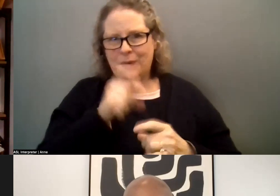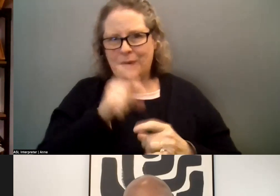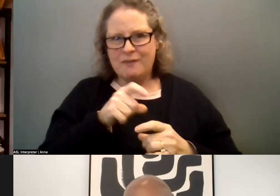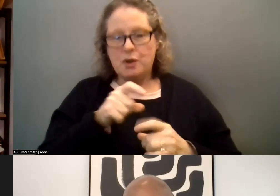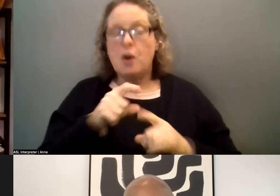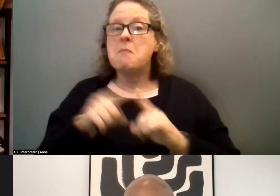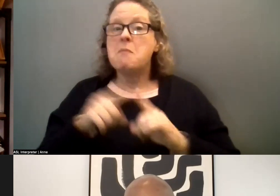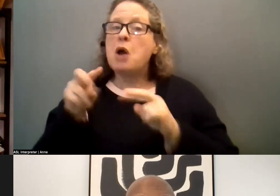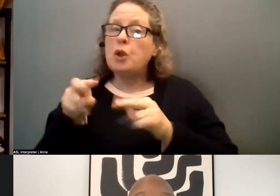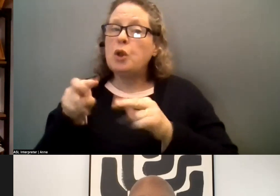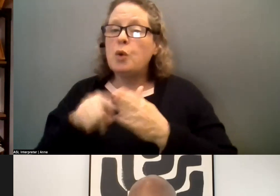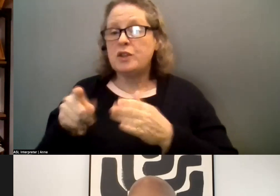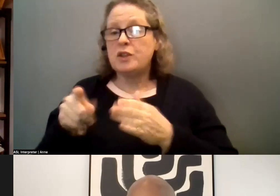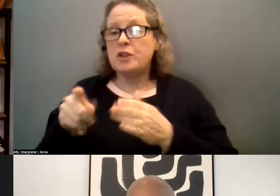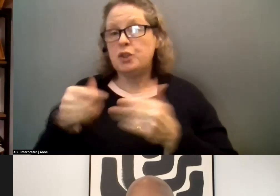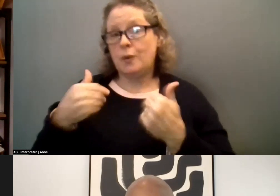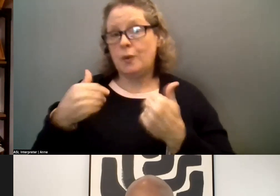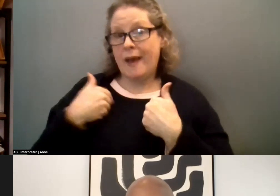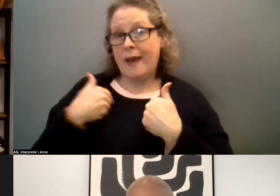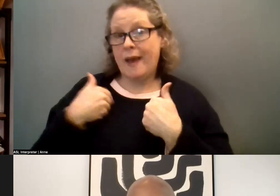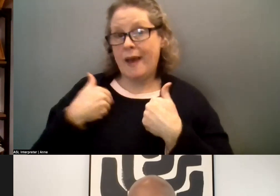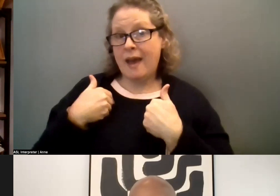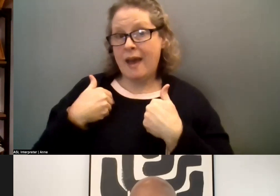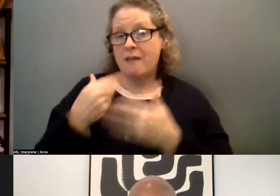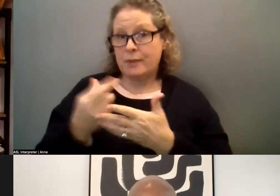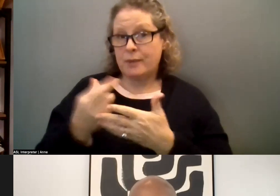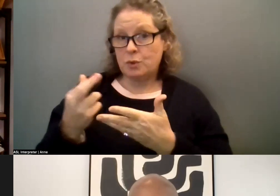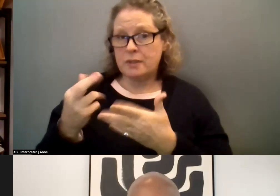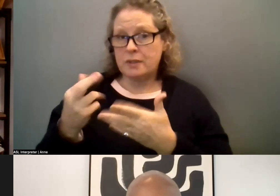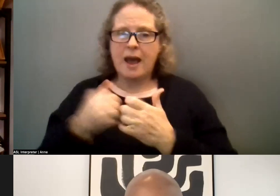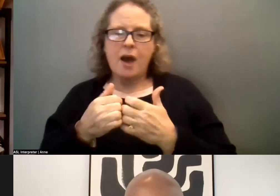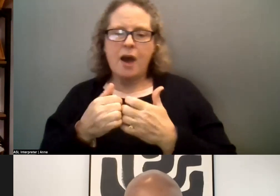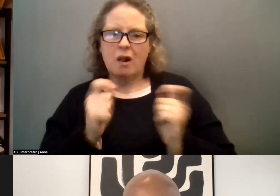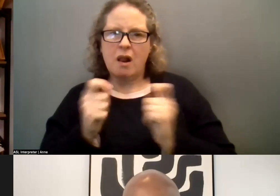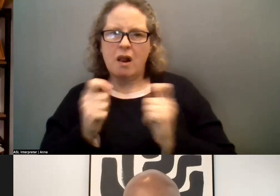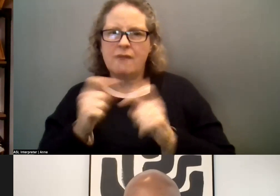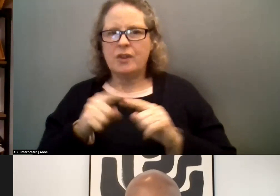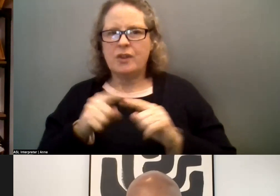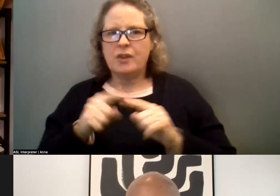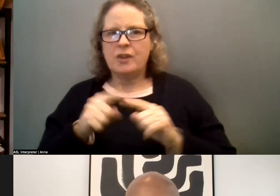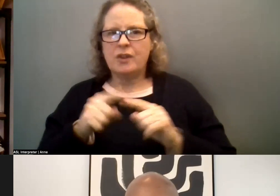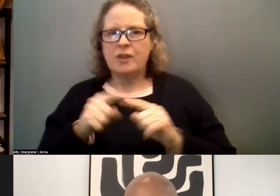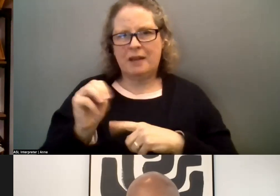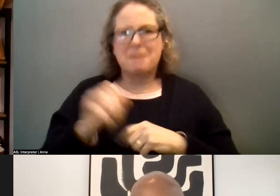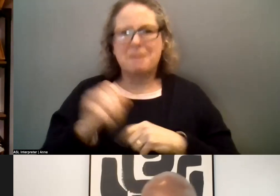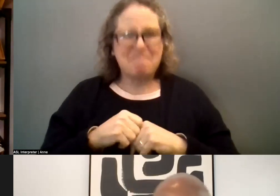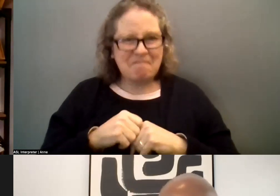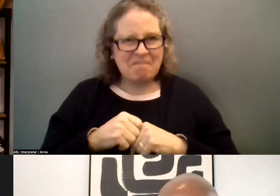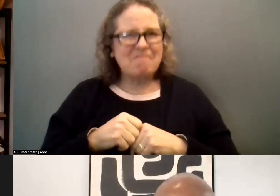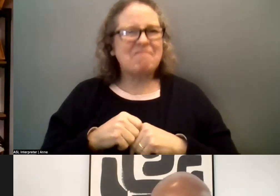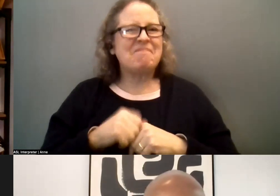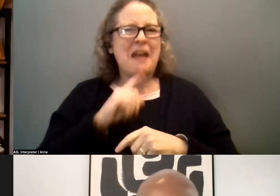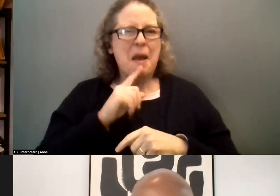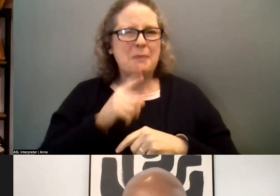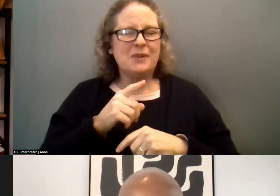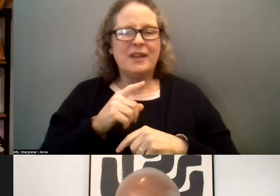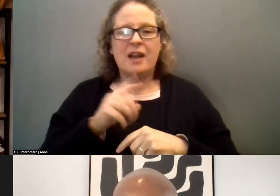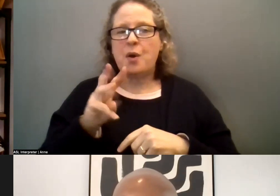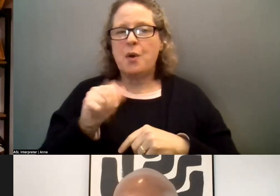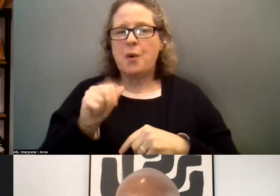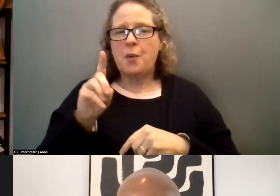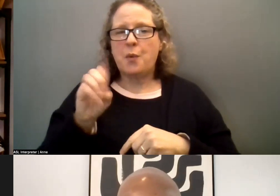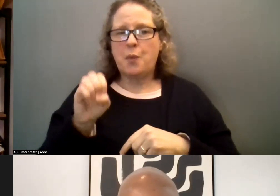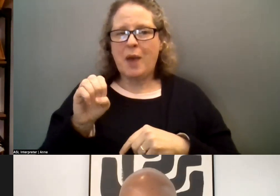you repackage it for the different channels. Absolutely. All right. So we have Wade Schaff here.